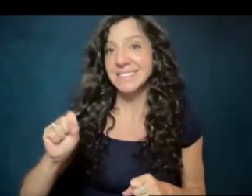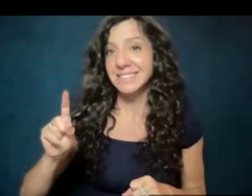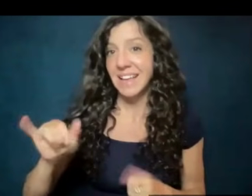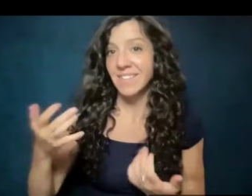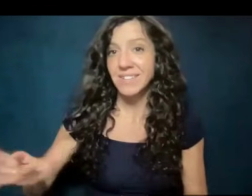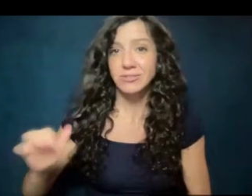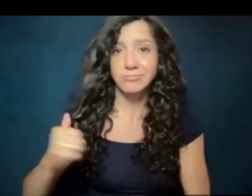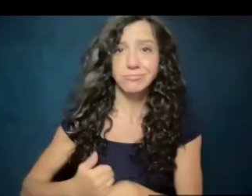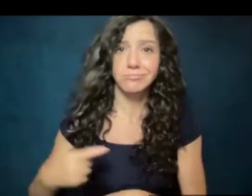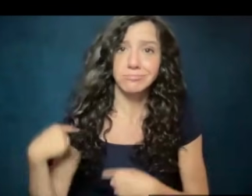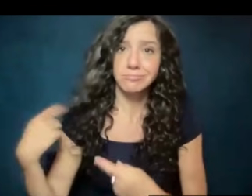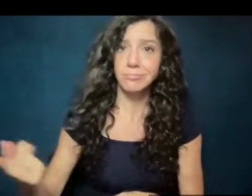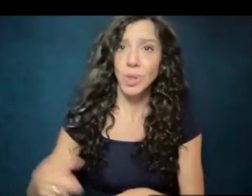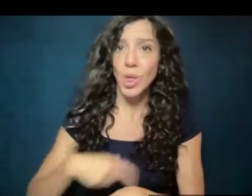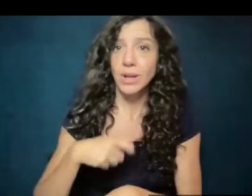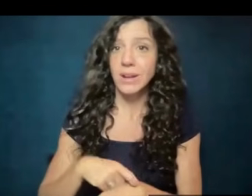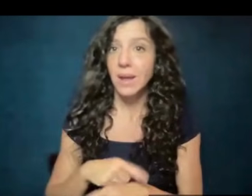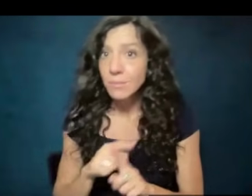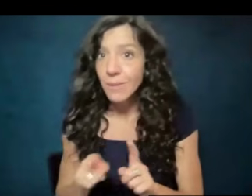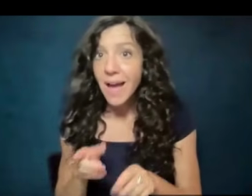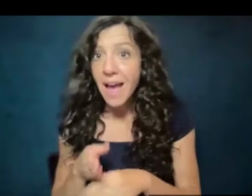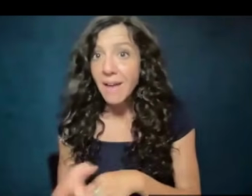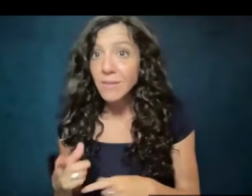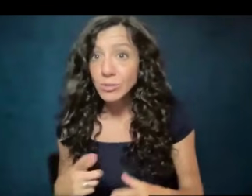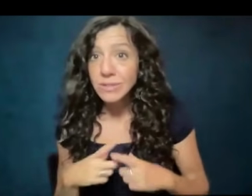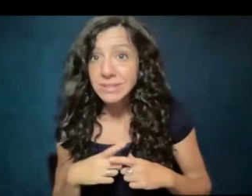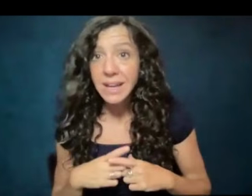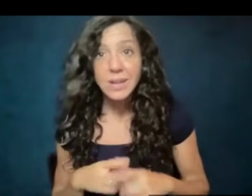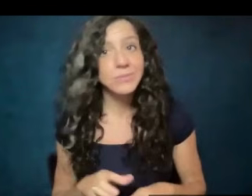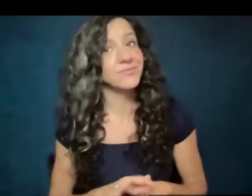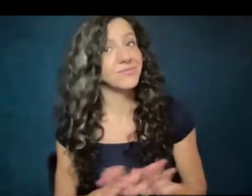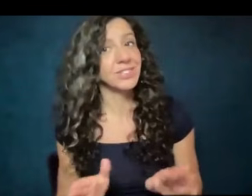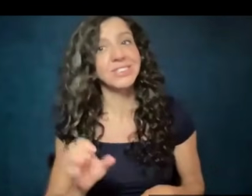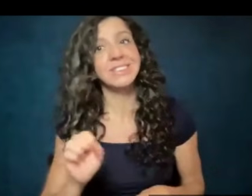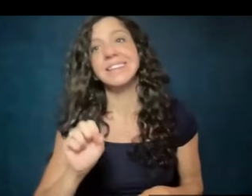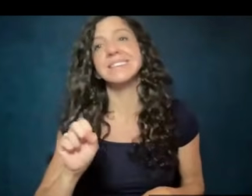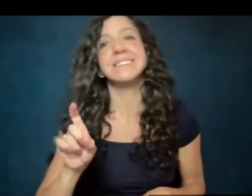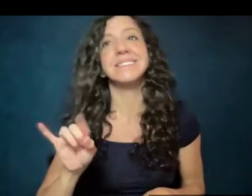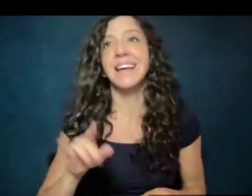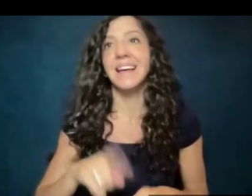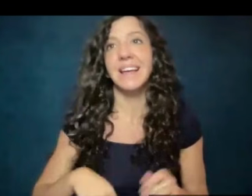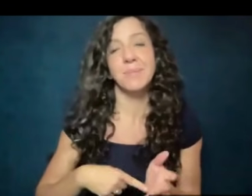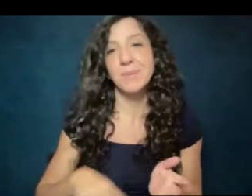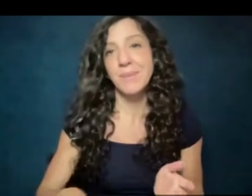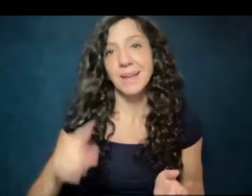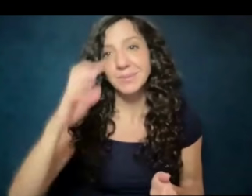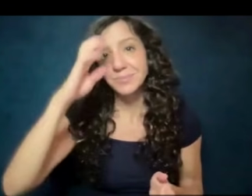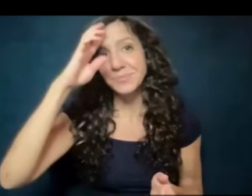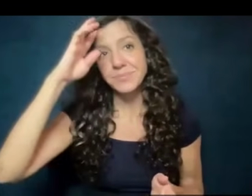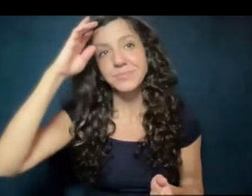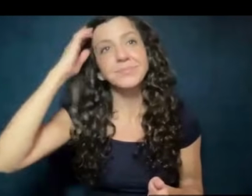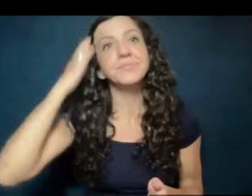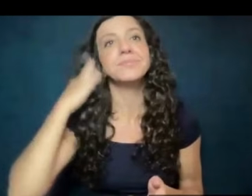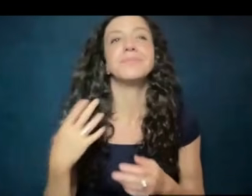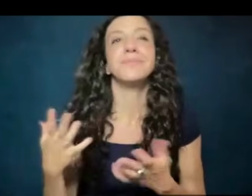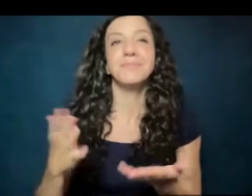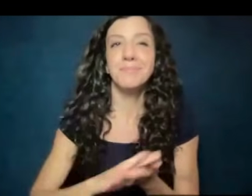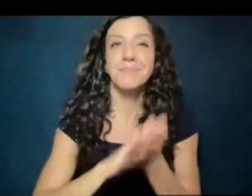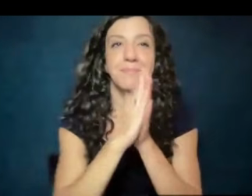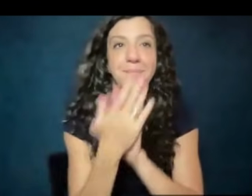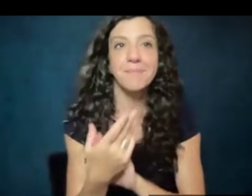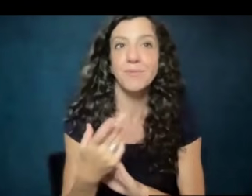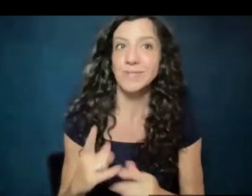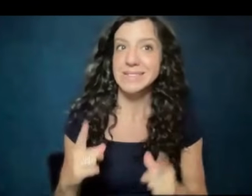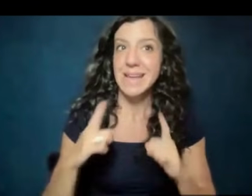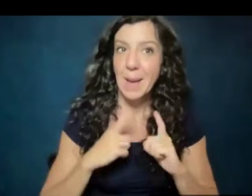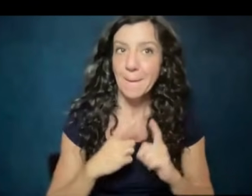for a while. But once they retire, that SSDI is no longer payable. It is retirement benefits. They